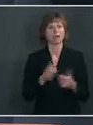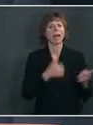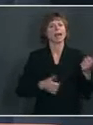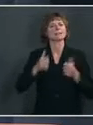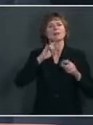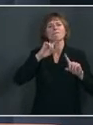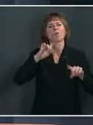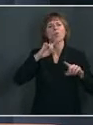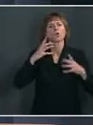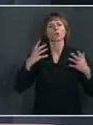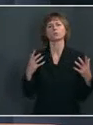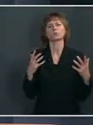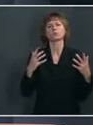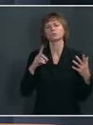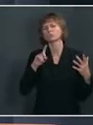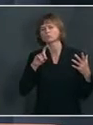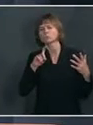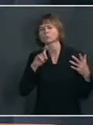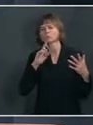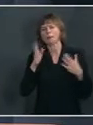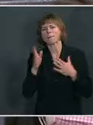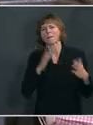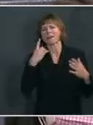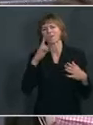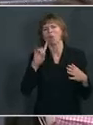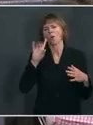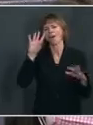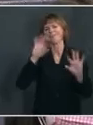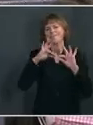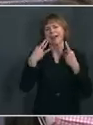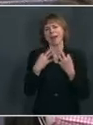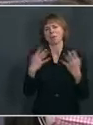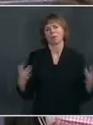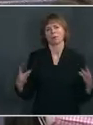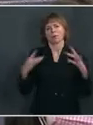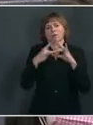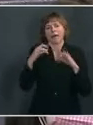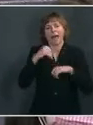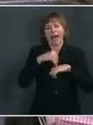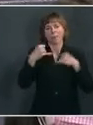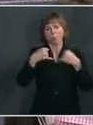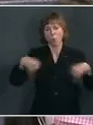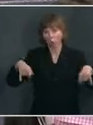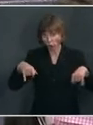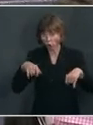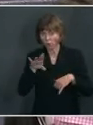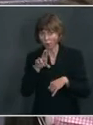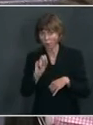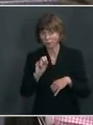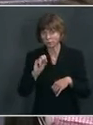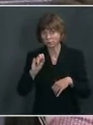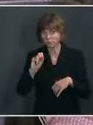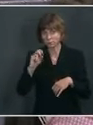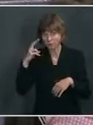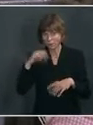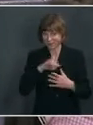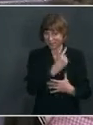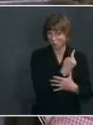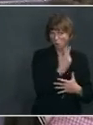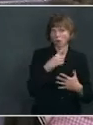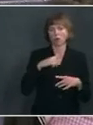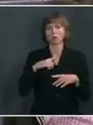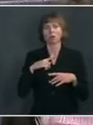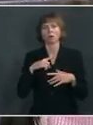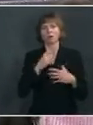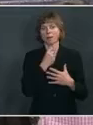that we're talking about, a plan for family reunification at the border, I mean, that's one. Obviously, there's many, but that's one mm-hmm. that a lot of people